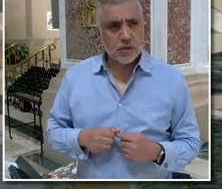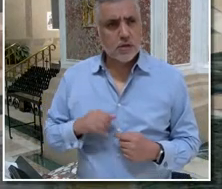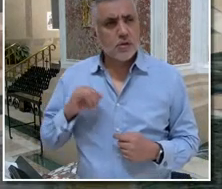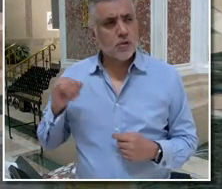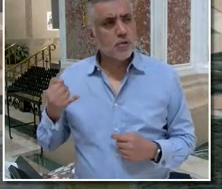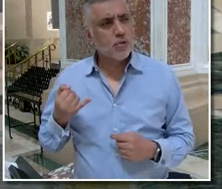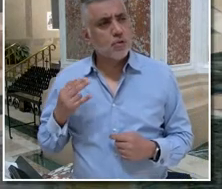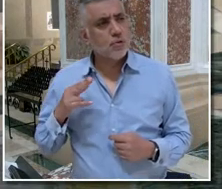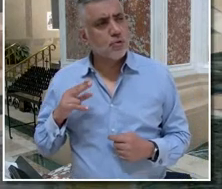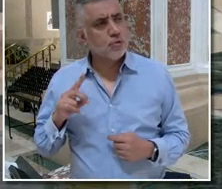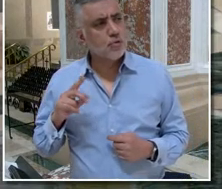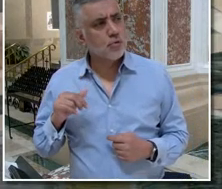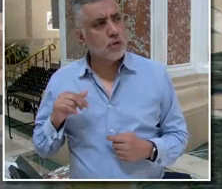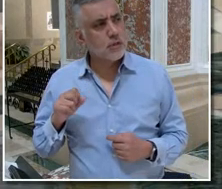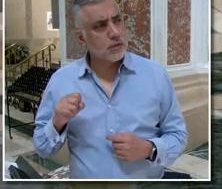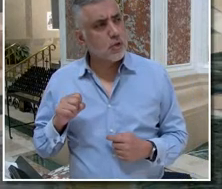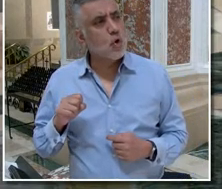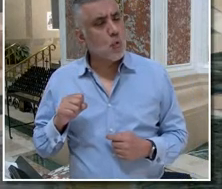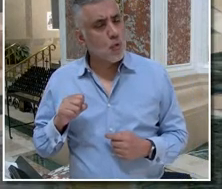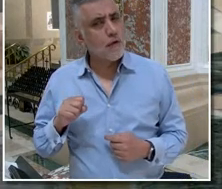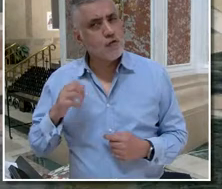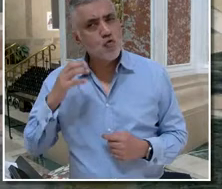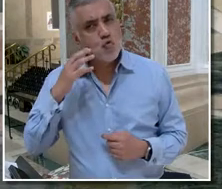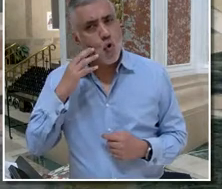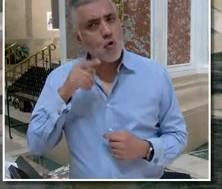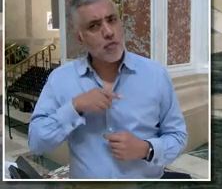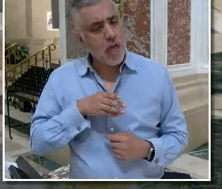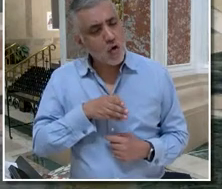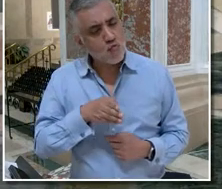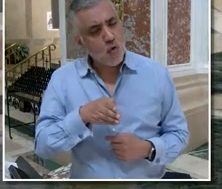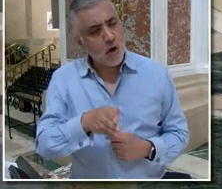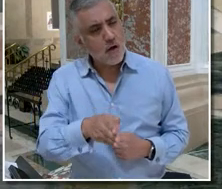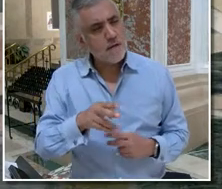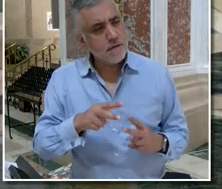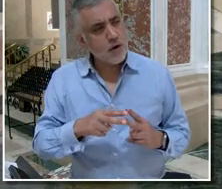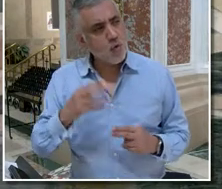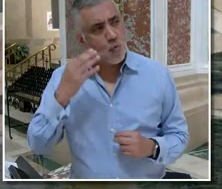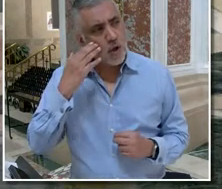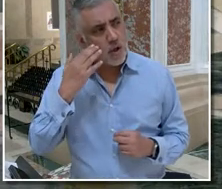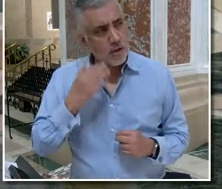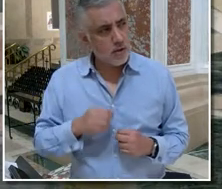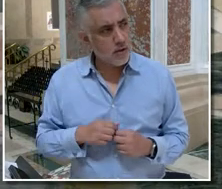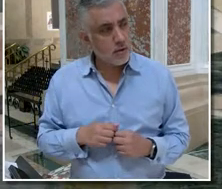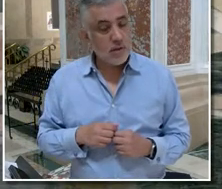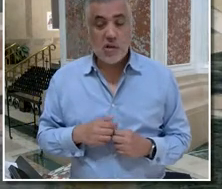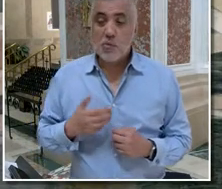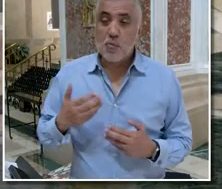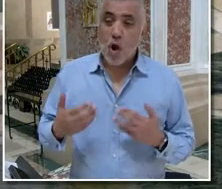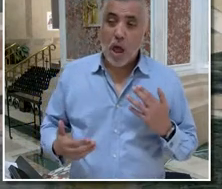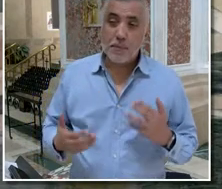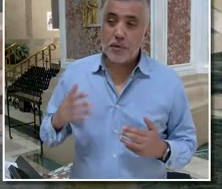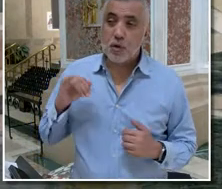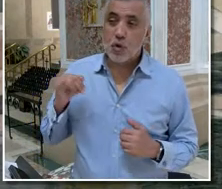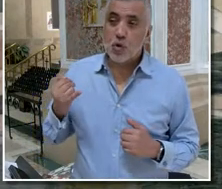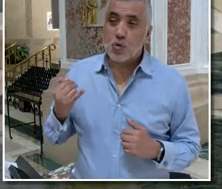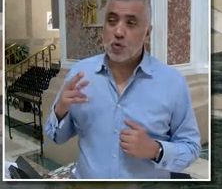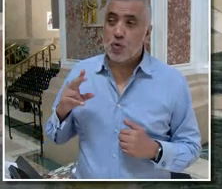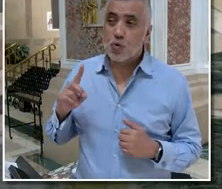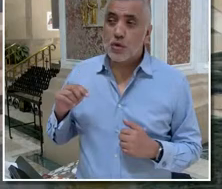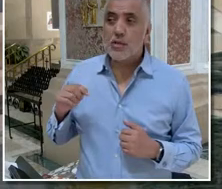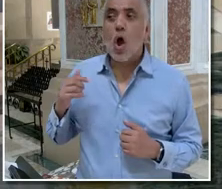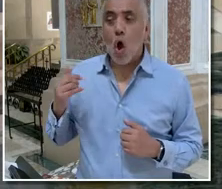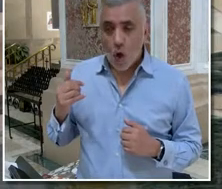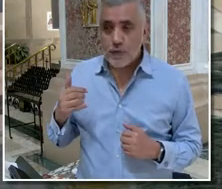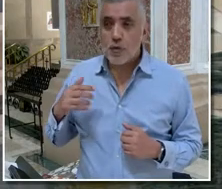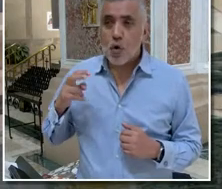Judas would certainly have known this route very well, perhaps because he would have often